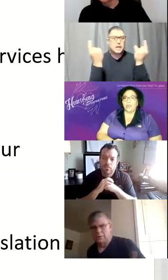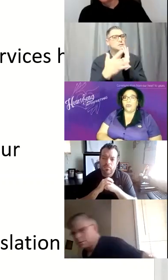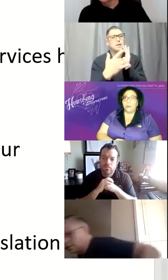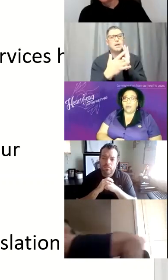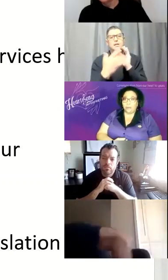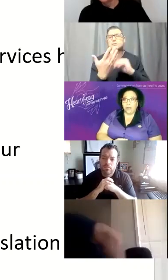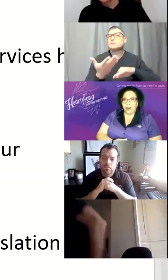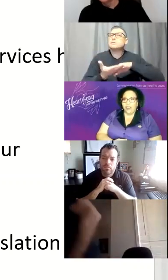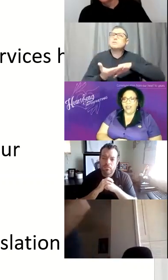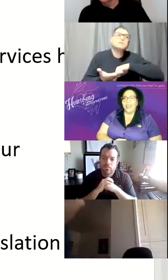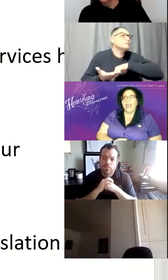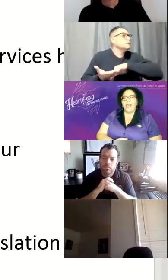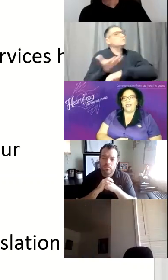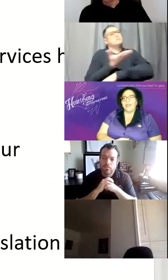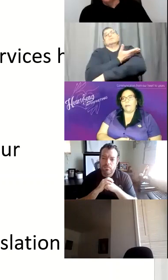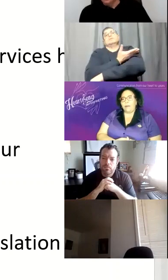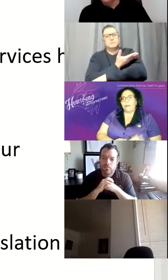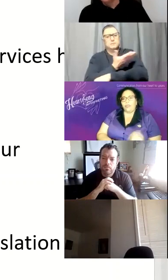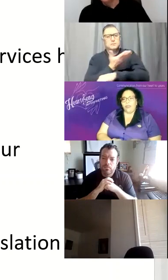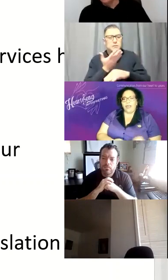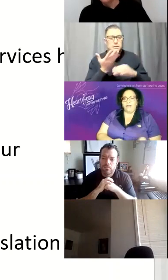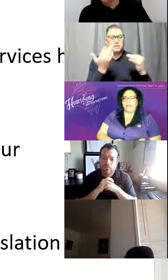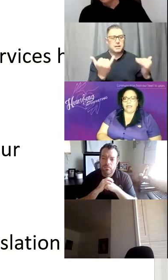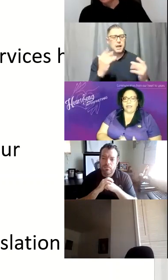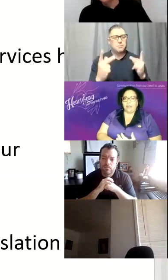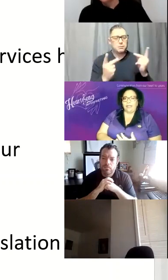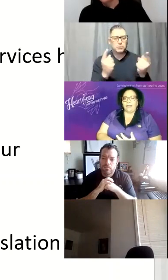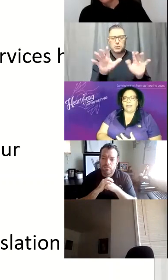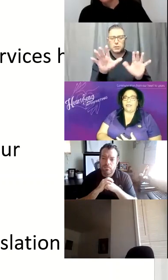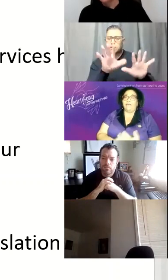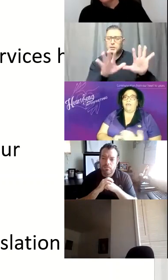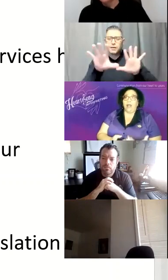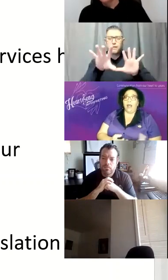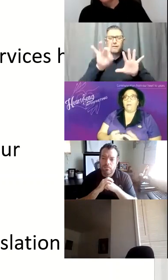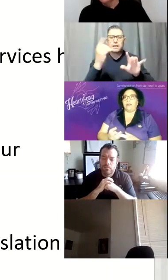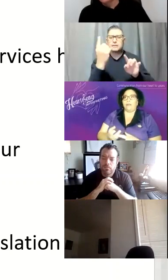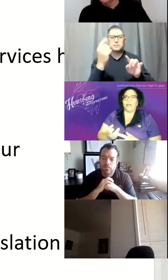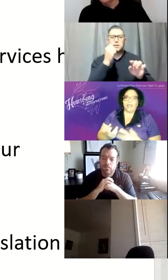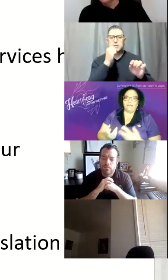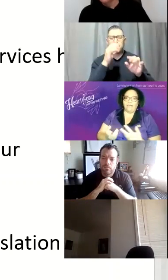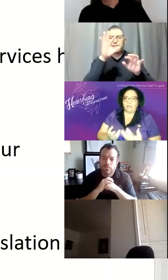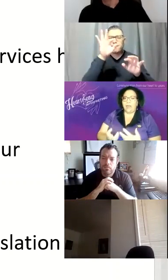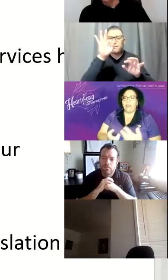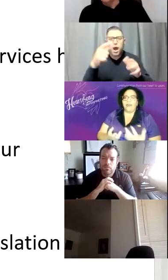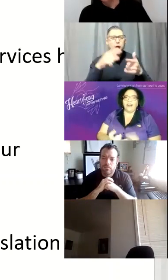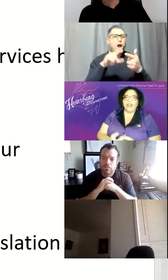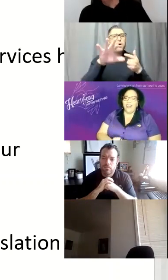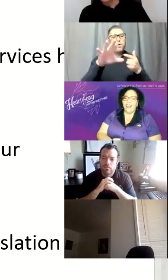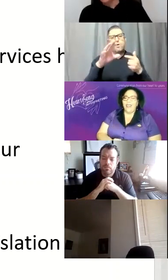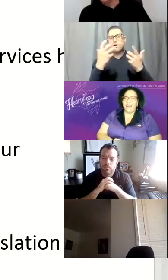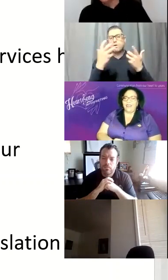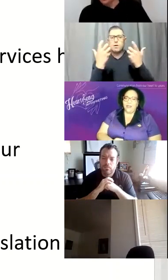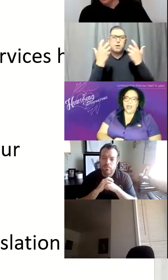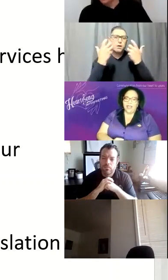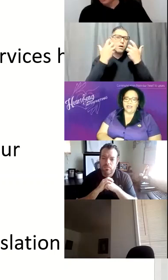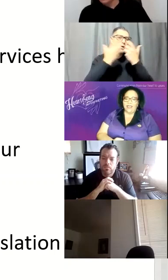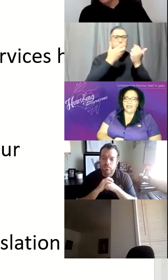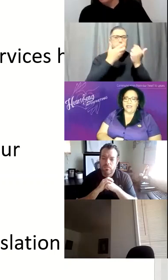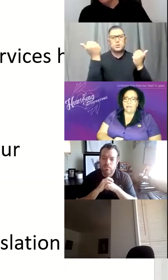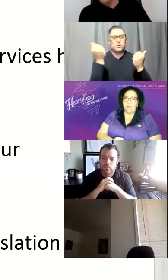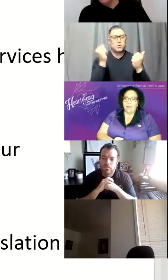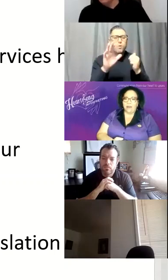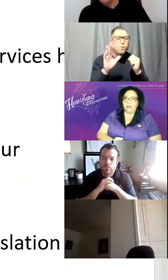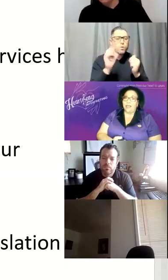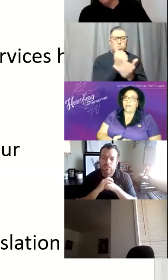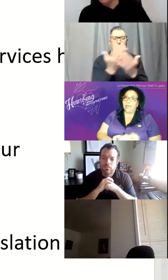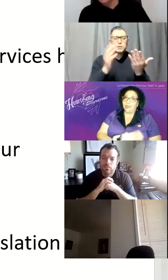gotten so much better. And so now people are trying to find something that doesn't fog up or something that fits better. And so as things